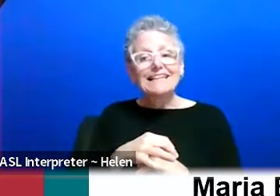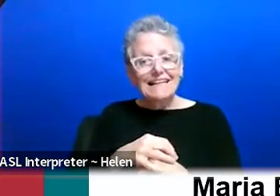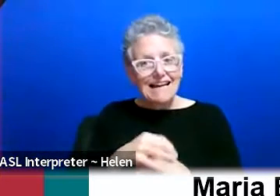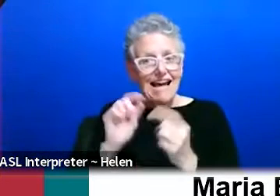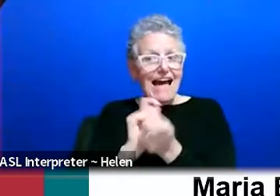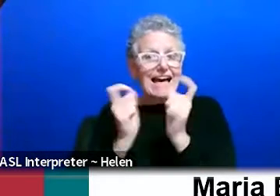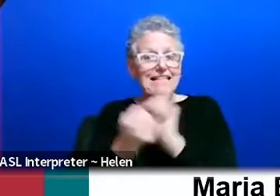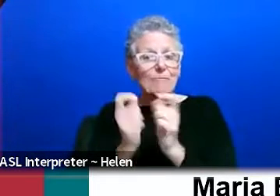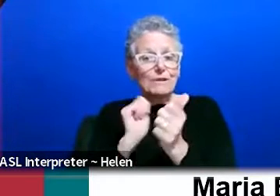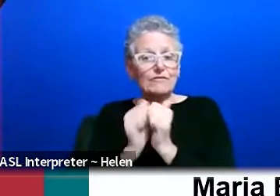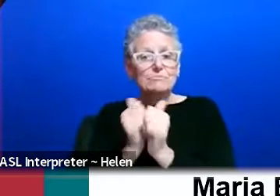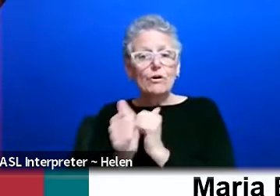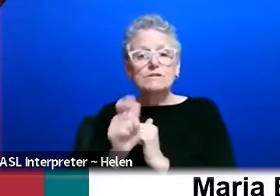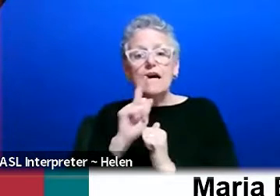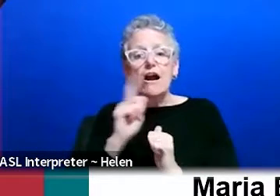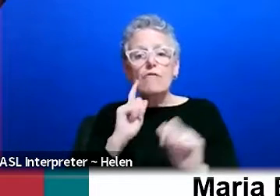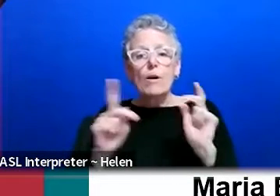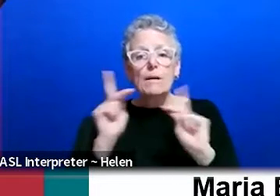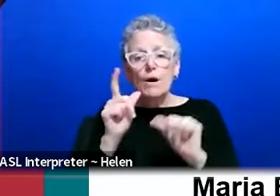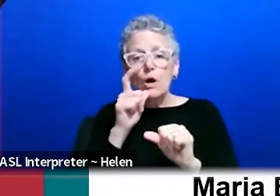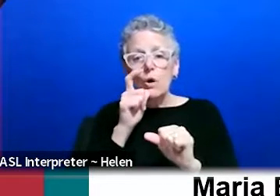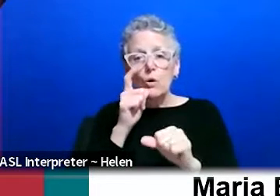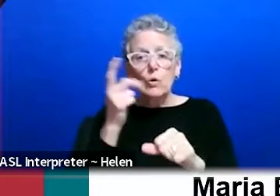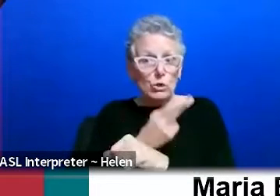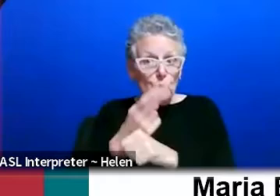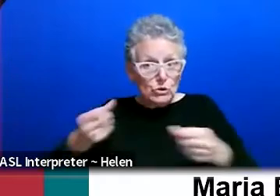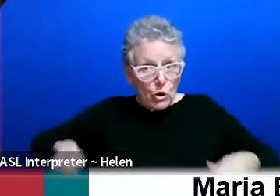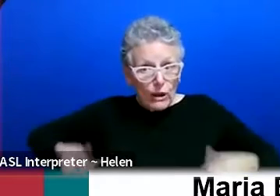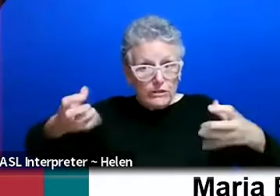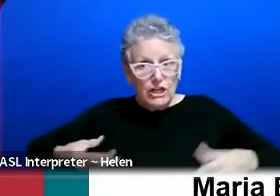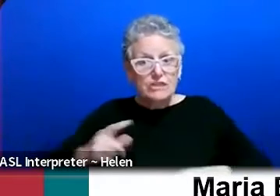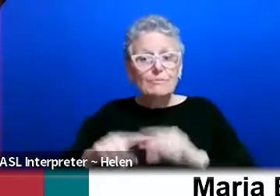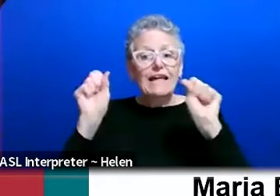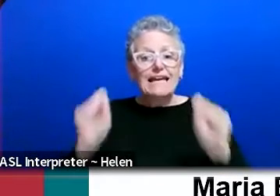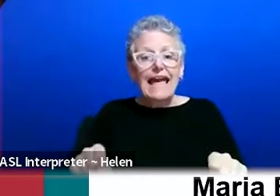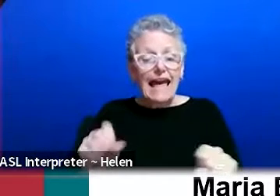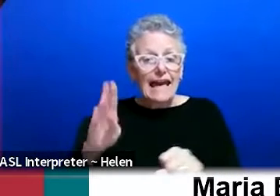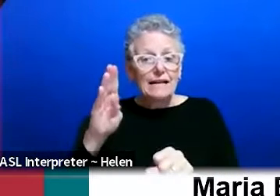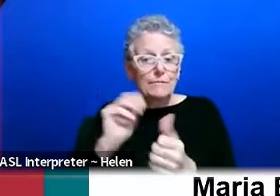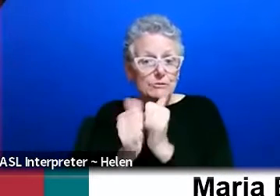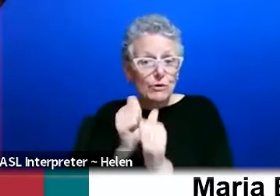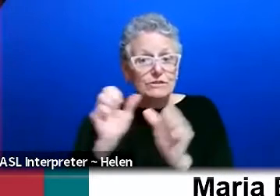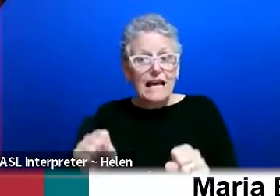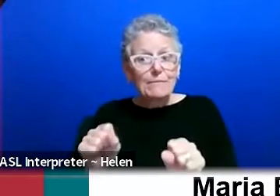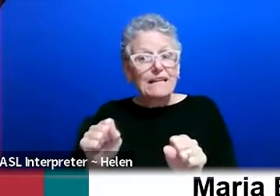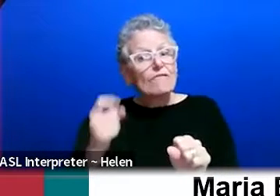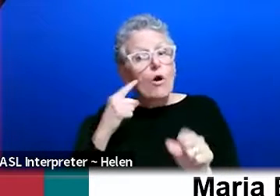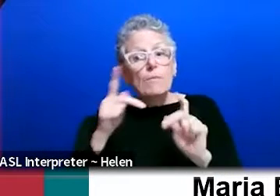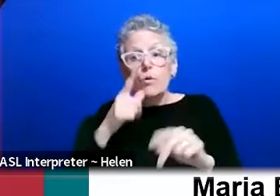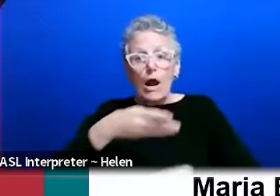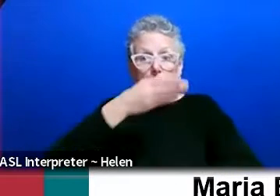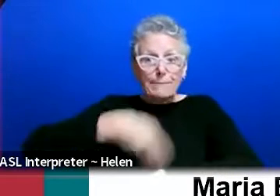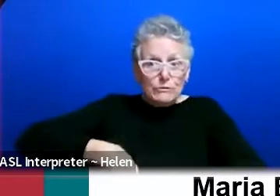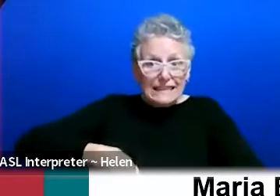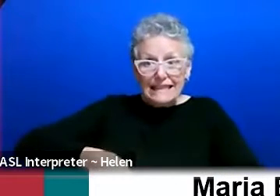adaptive sports are for people who use chairs, but then they can also be for people who are amputees and